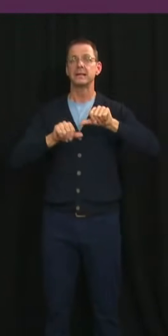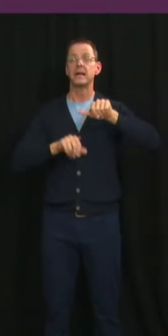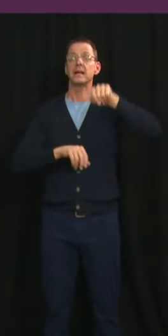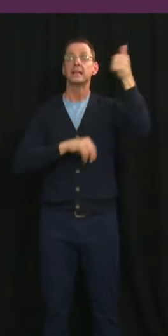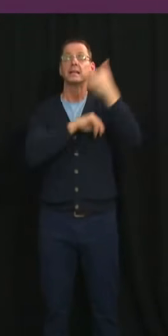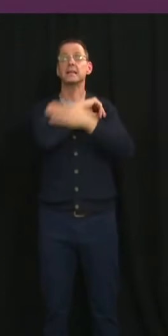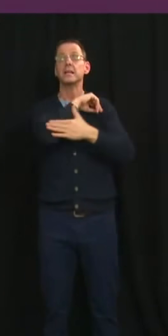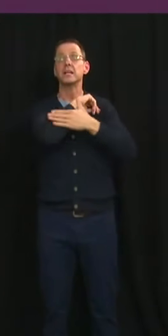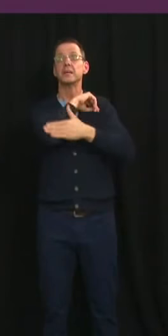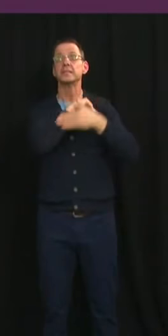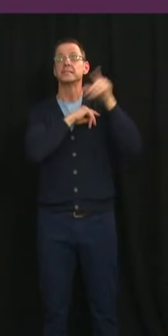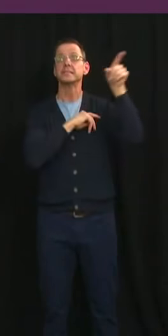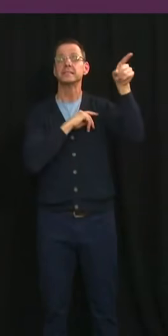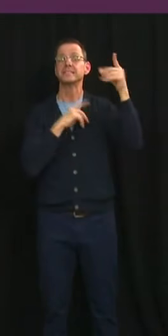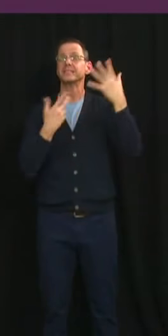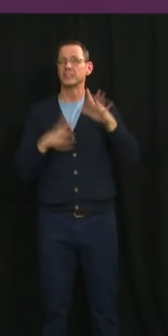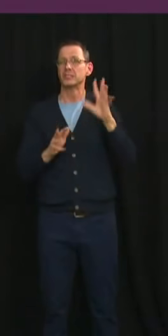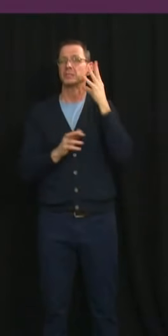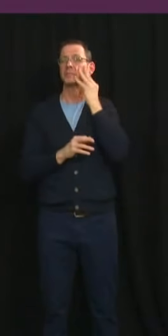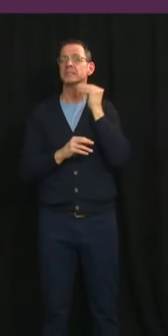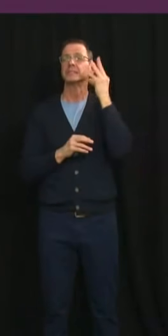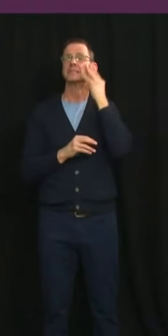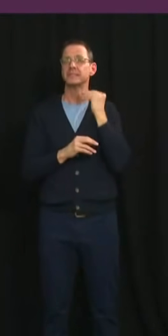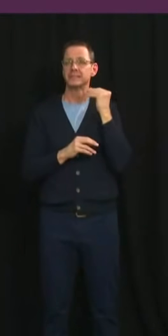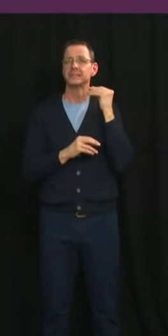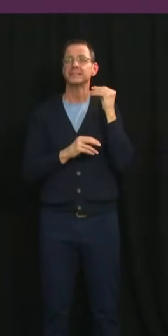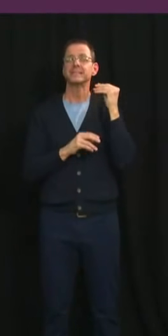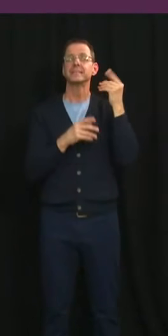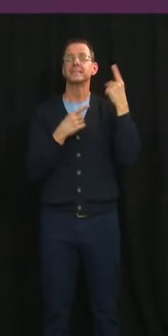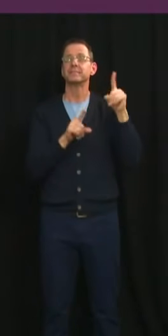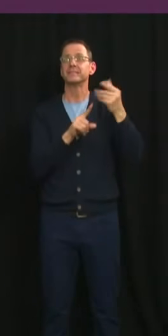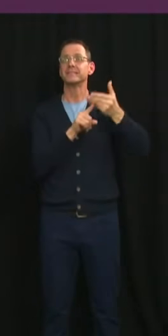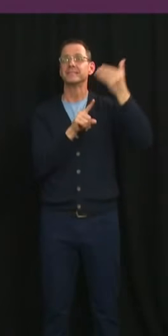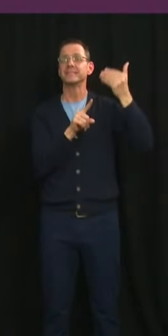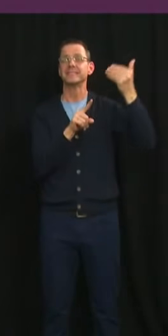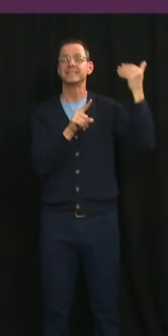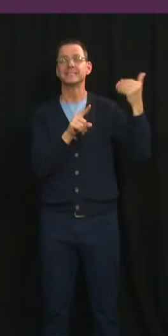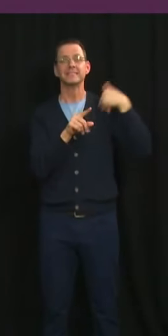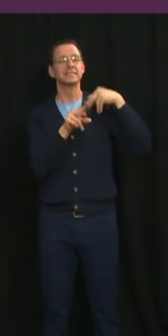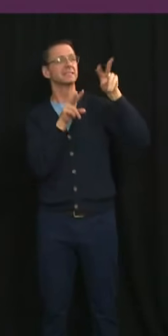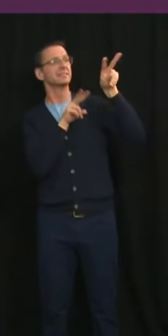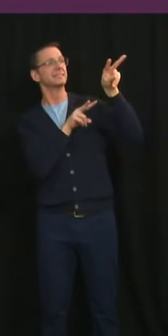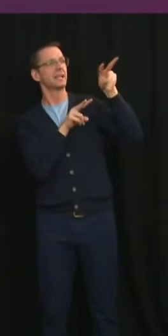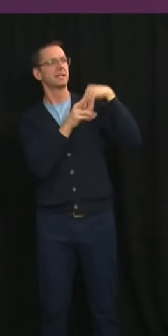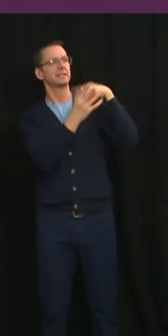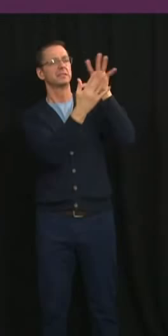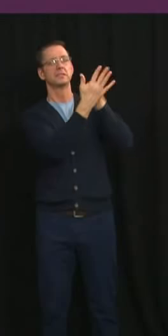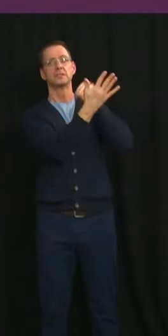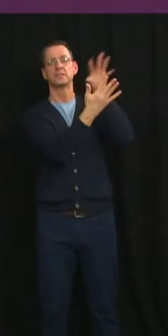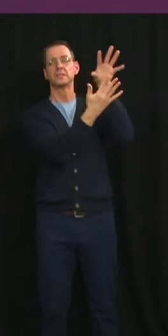much earlier than Canada or Alberta. So